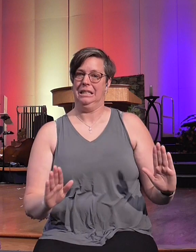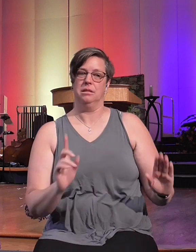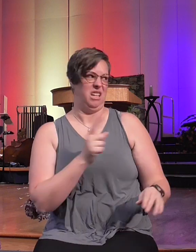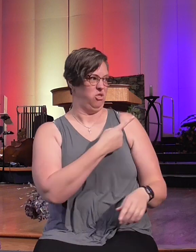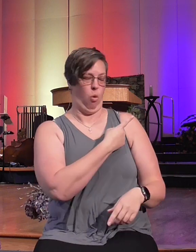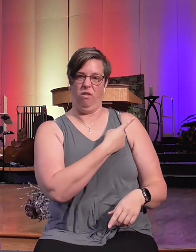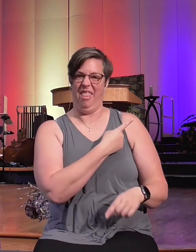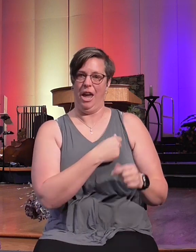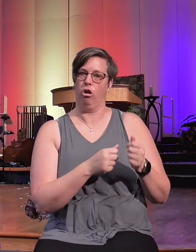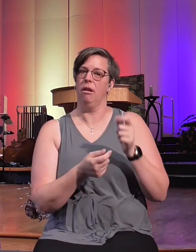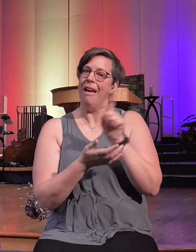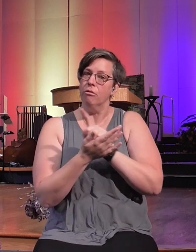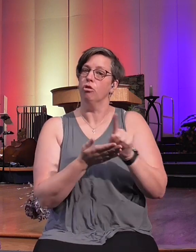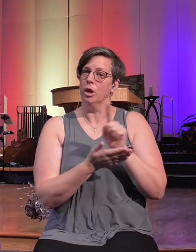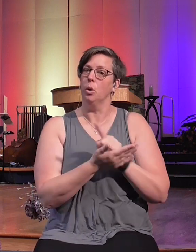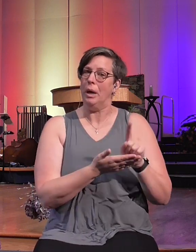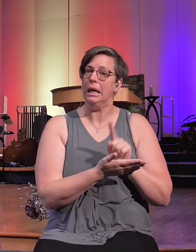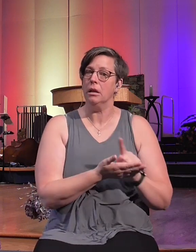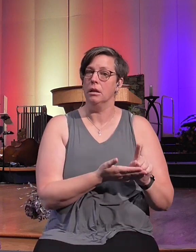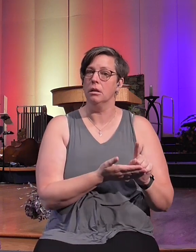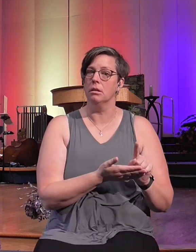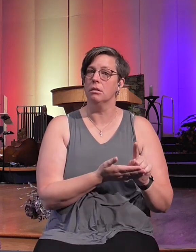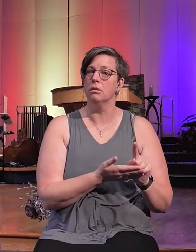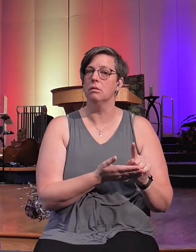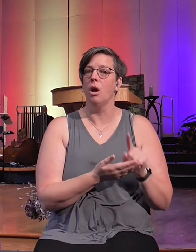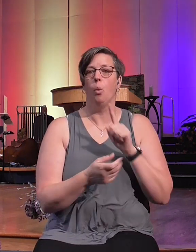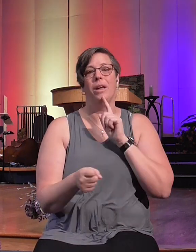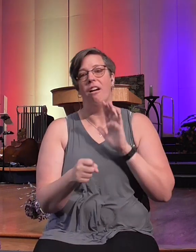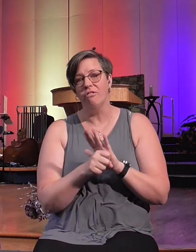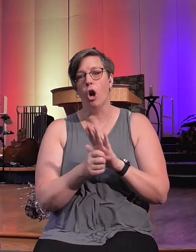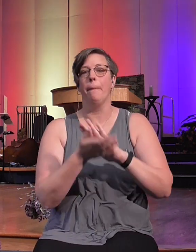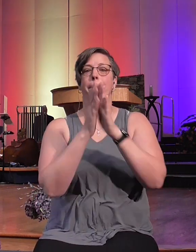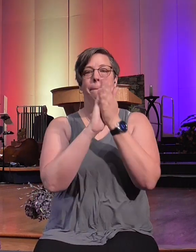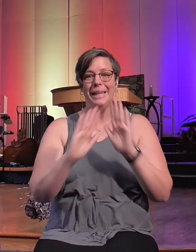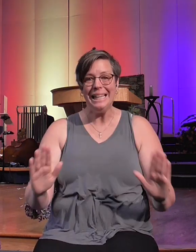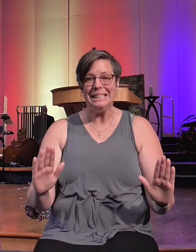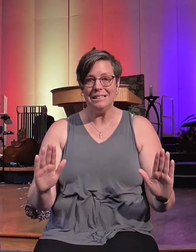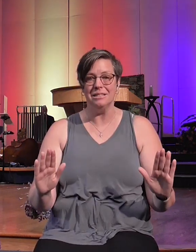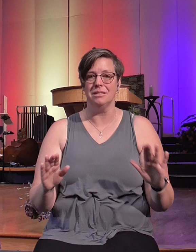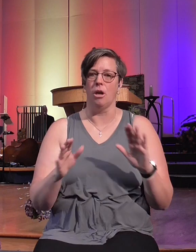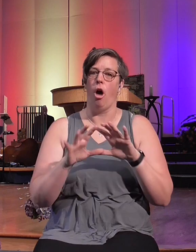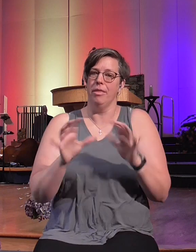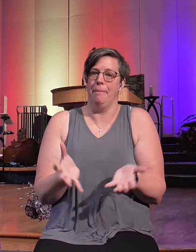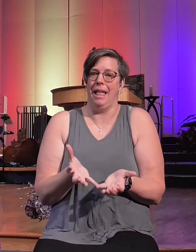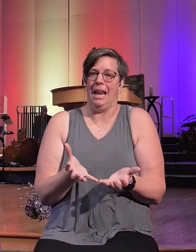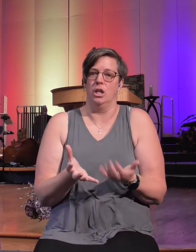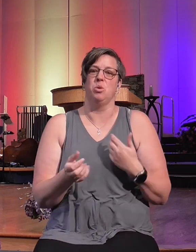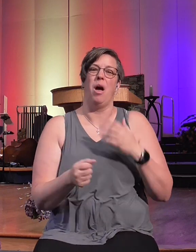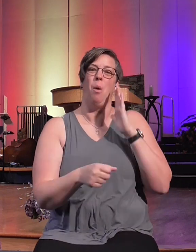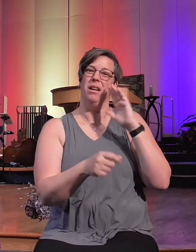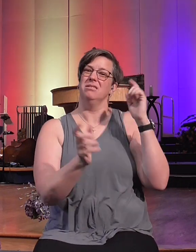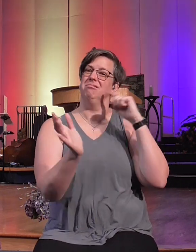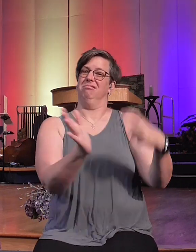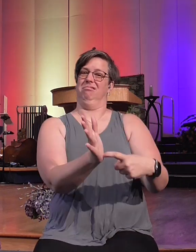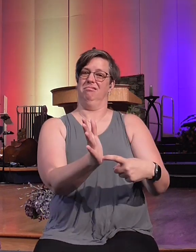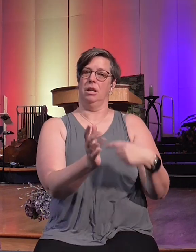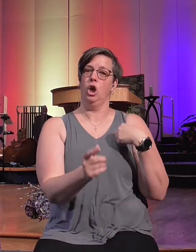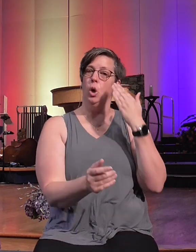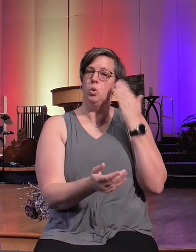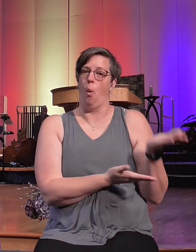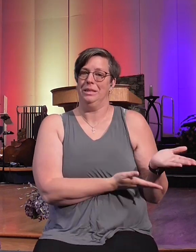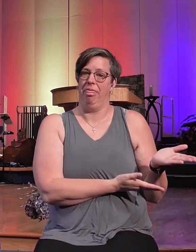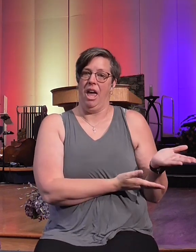there every Sunday. We light it and we affirm peace on this planet. And I want to call it out and let you know that it's